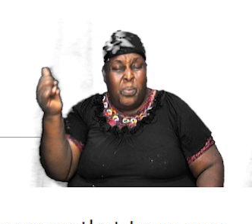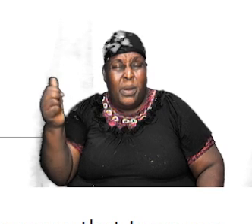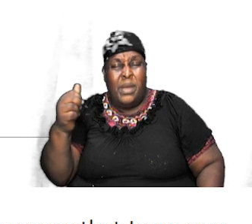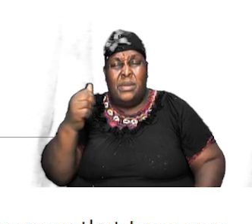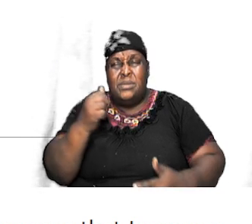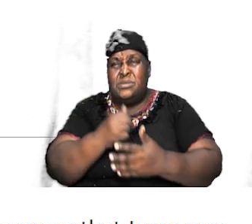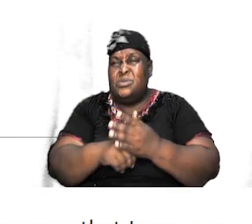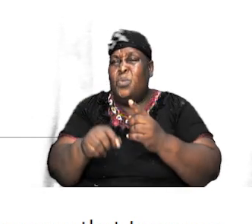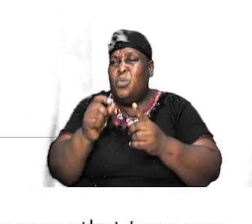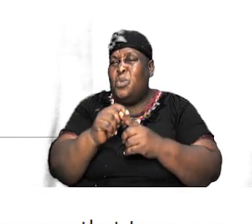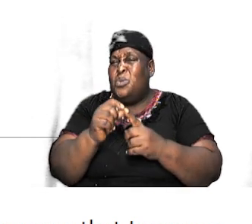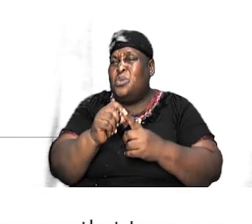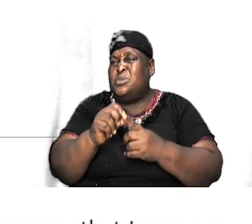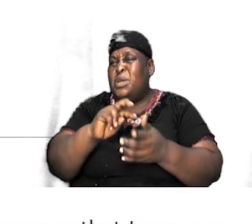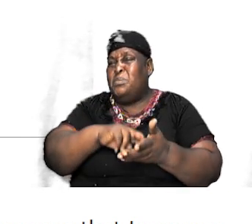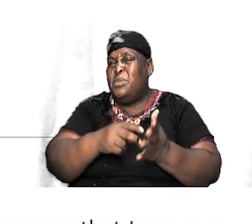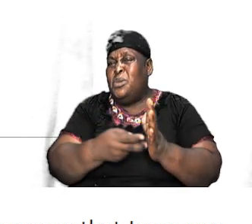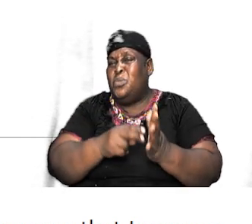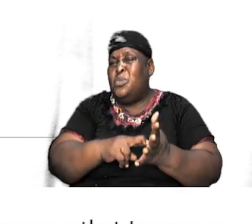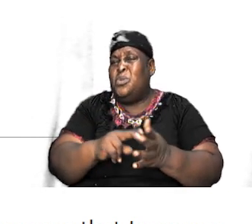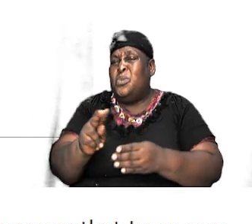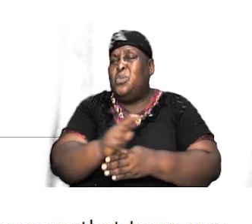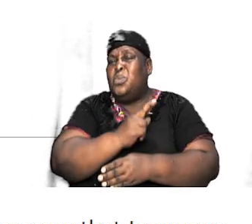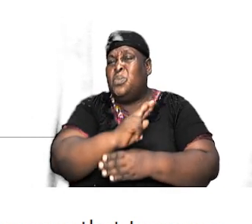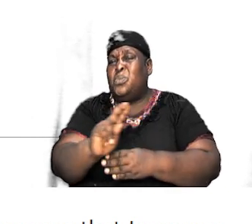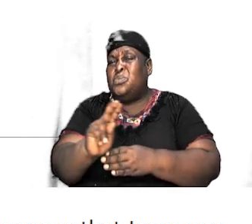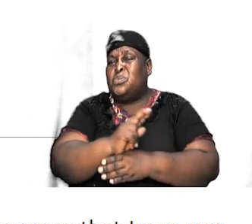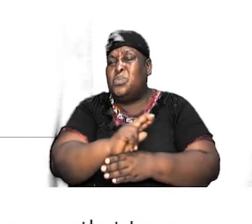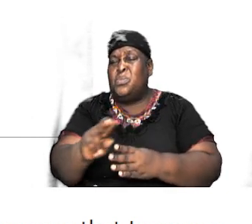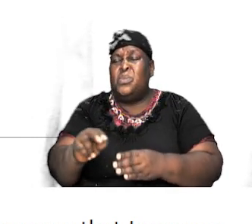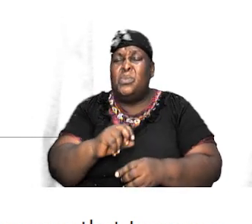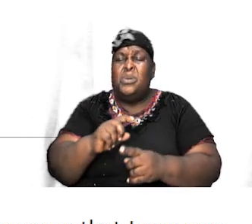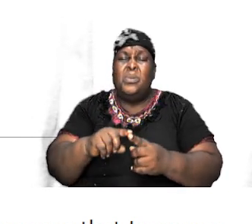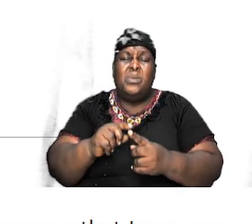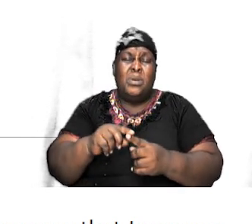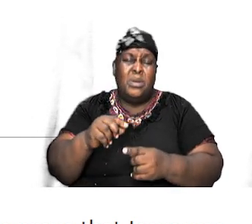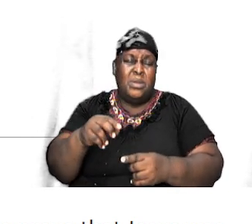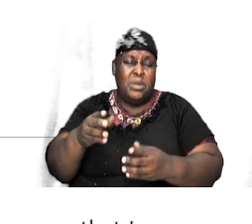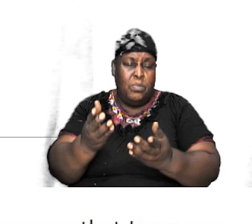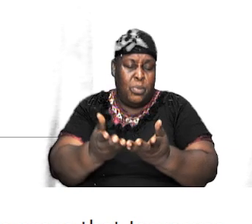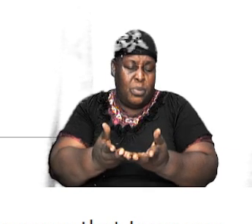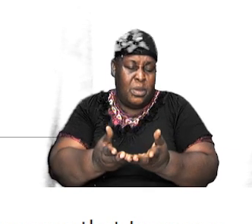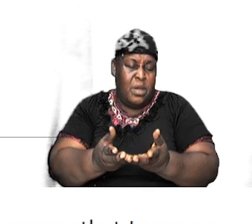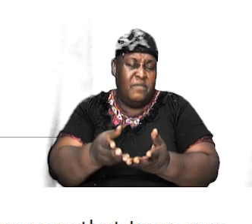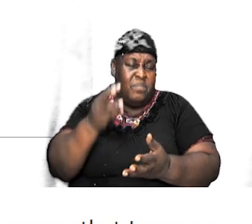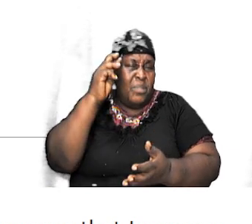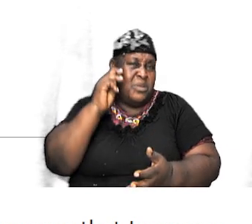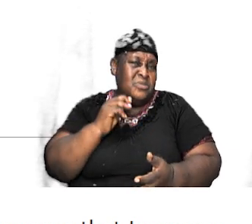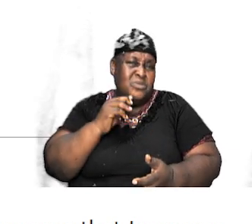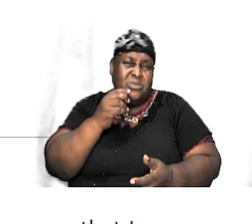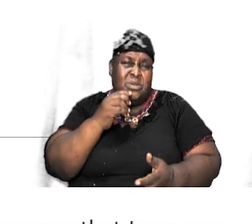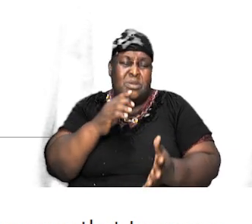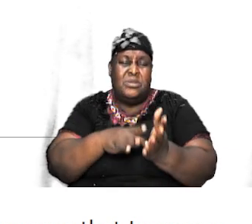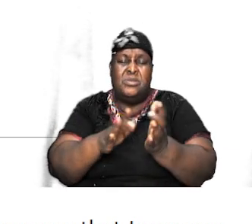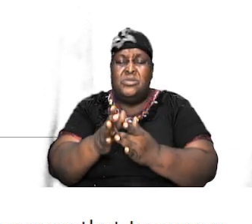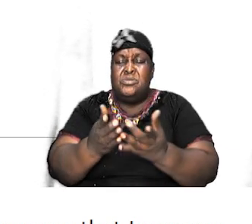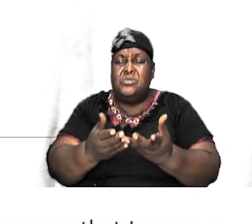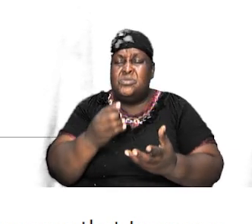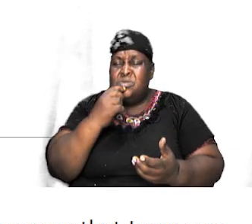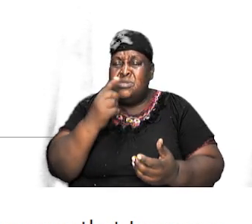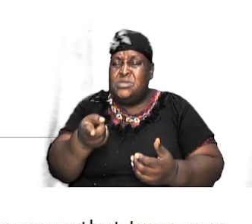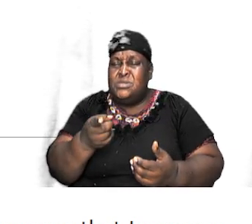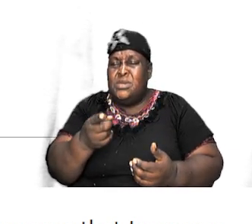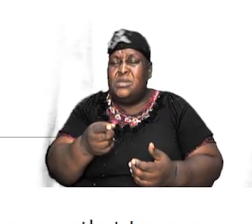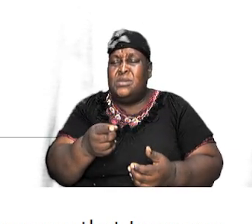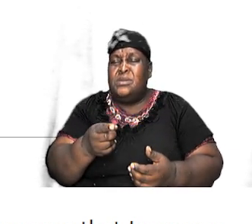used. You know, for example, when we look at the book of Matthew, you know, Jesus would have said in Matthew